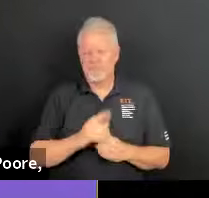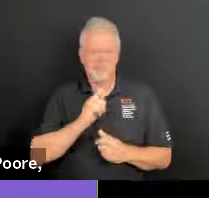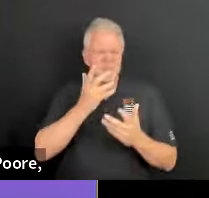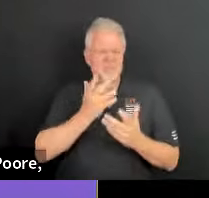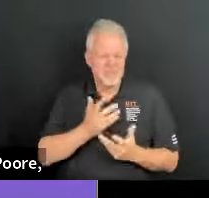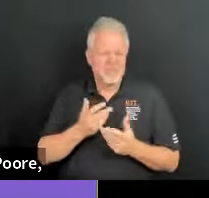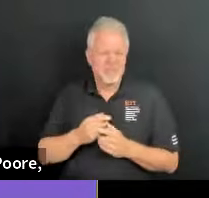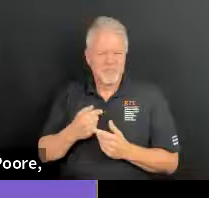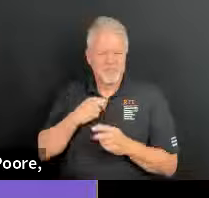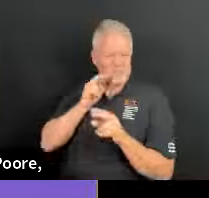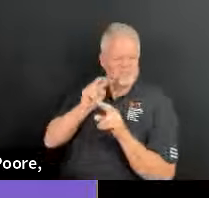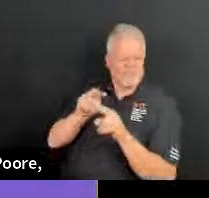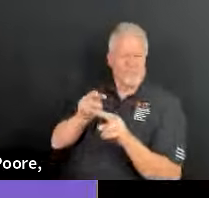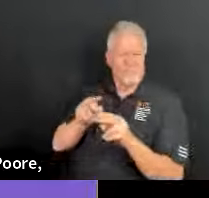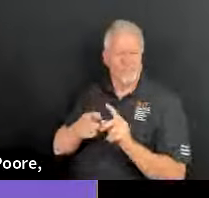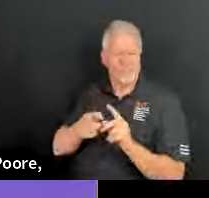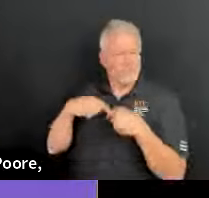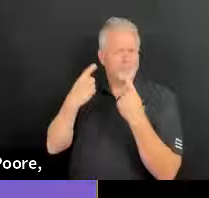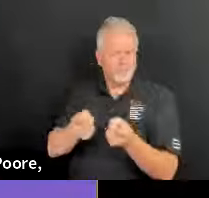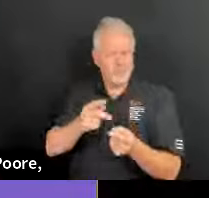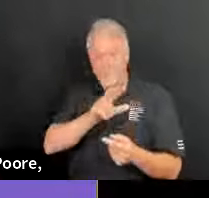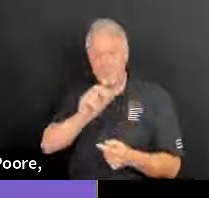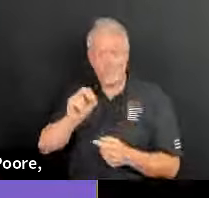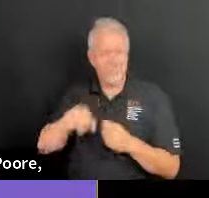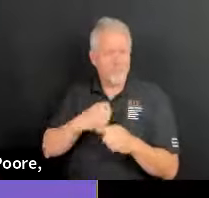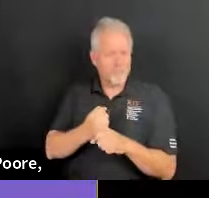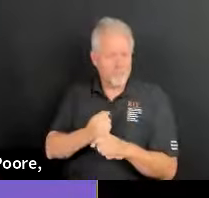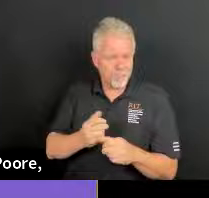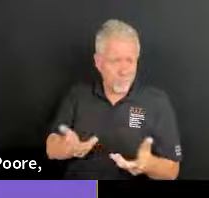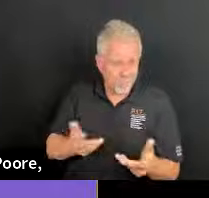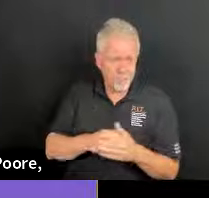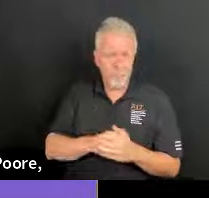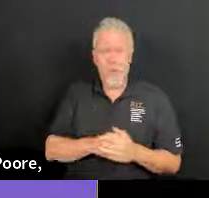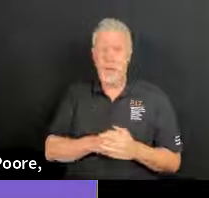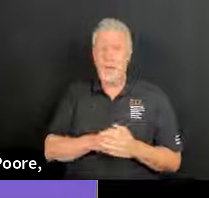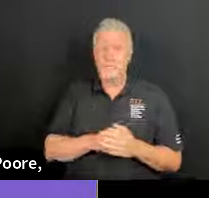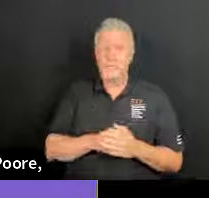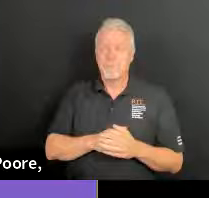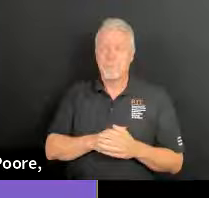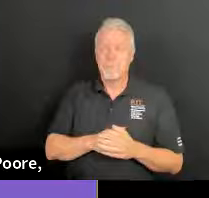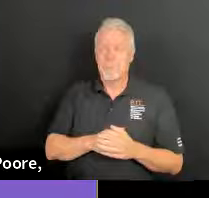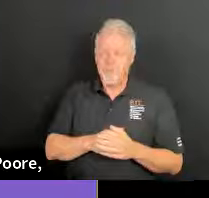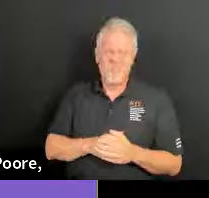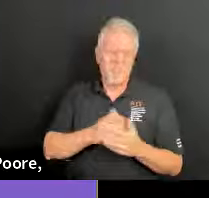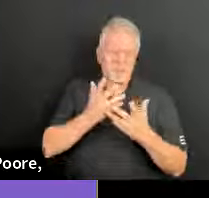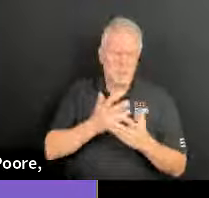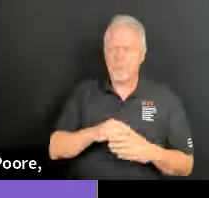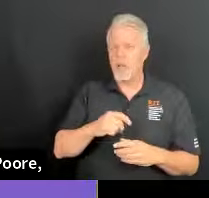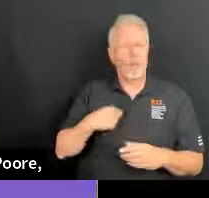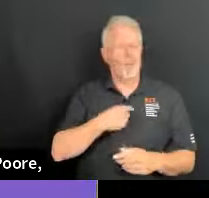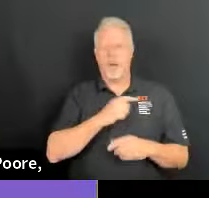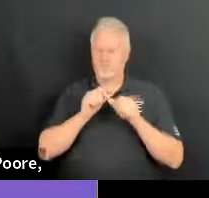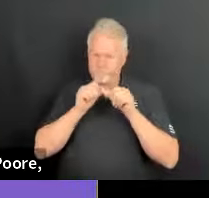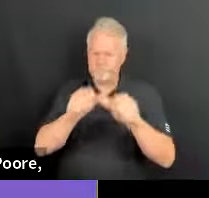deaf and hard of hearing community experience that is very unfortunate. And it's something we've been watching for the last 30 years.